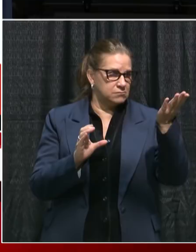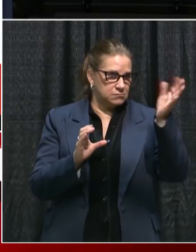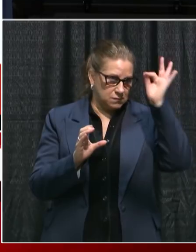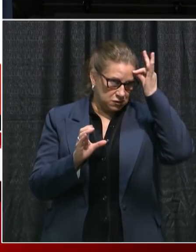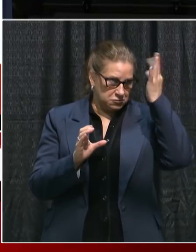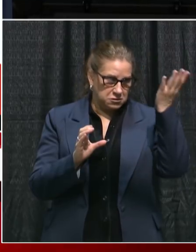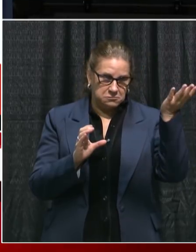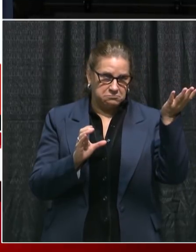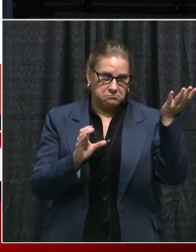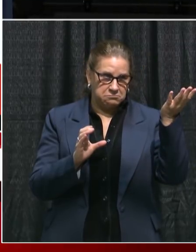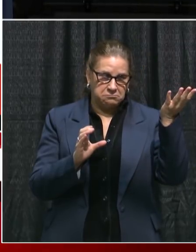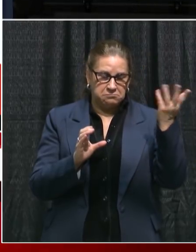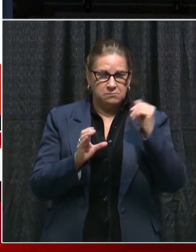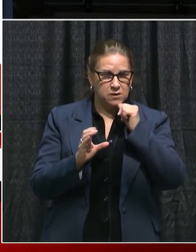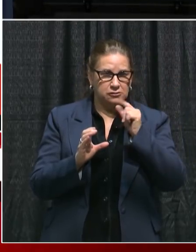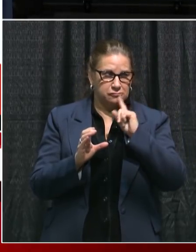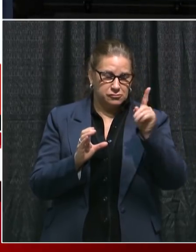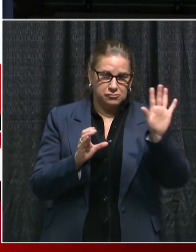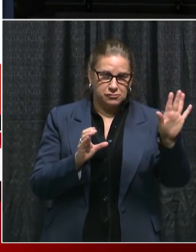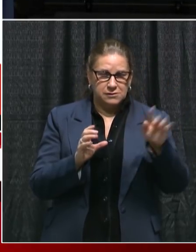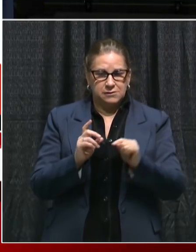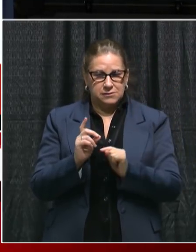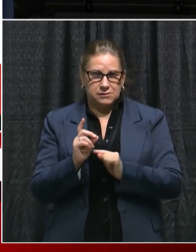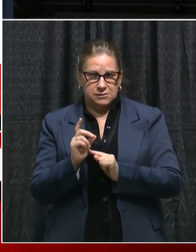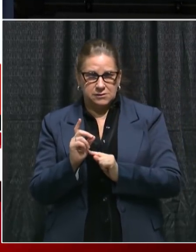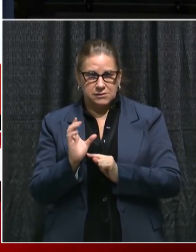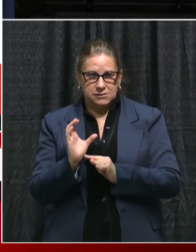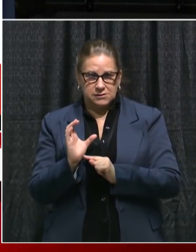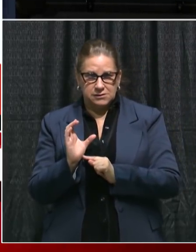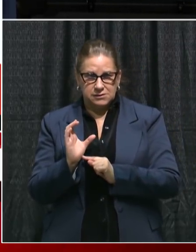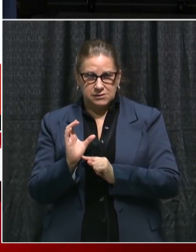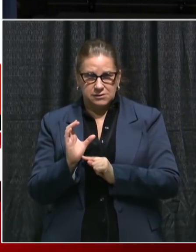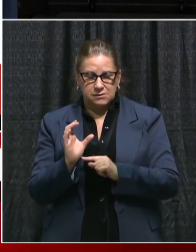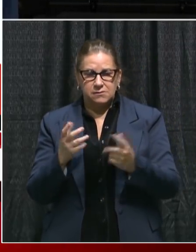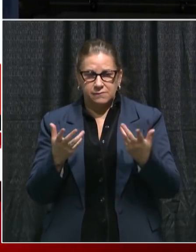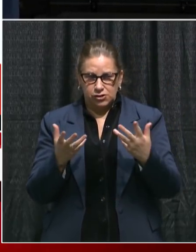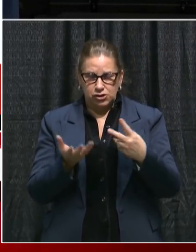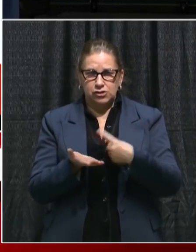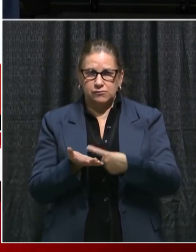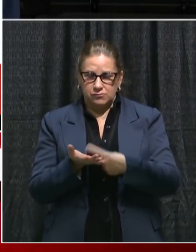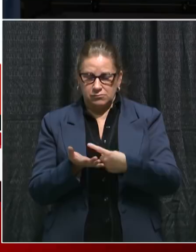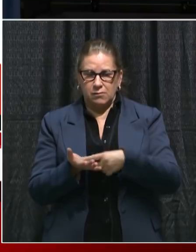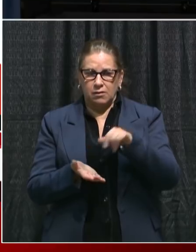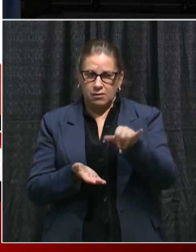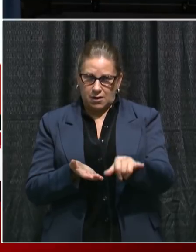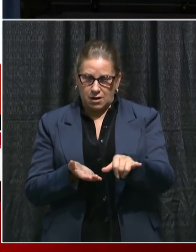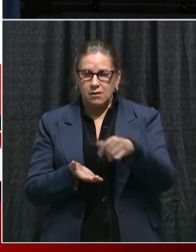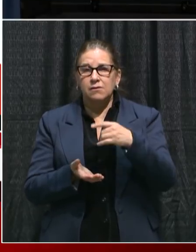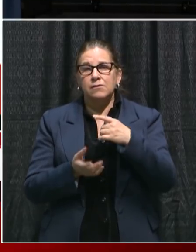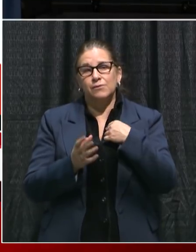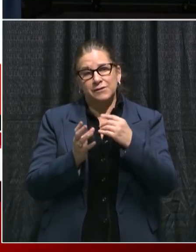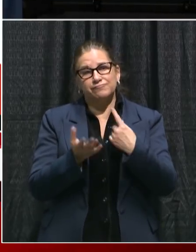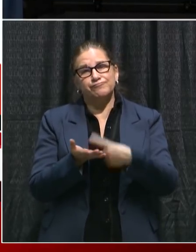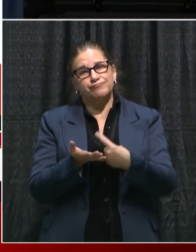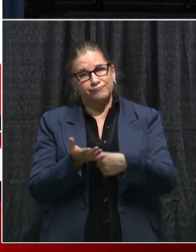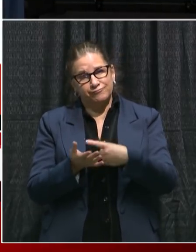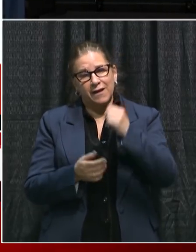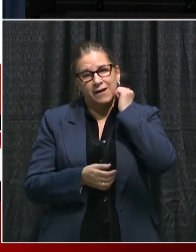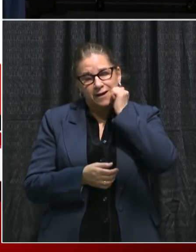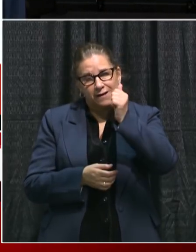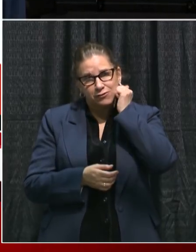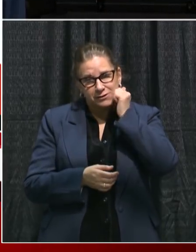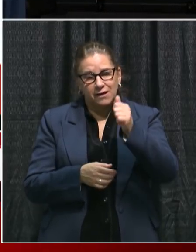Vice News. From Vice News. And we have discussed almost in a daily conference what it will